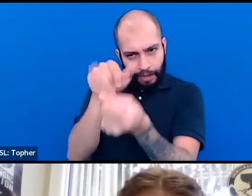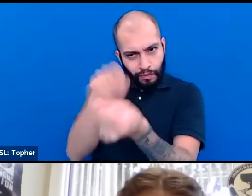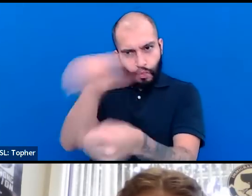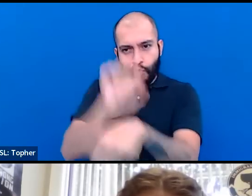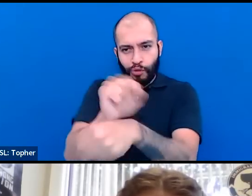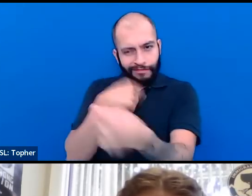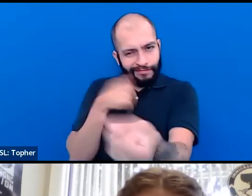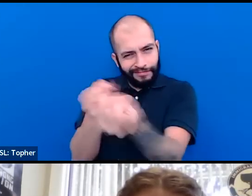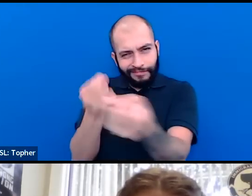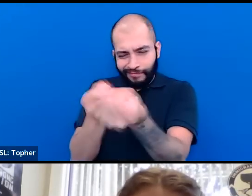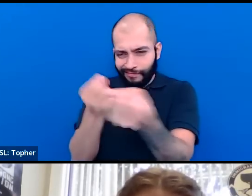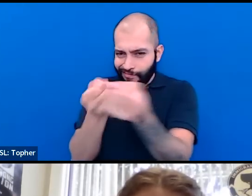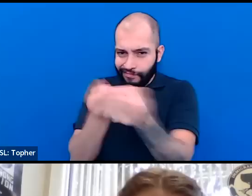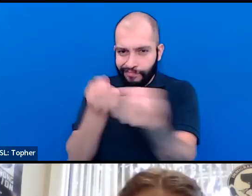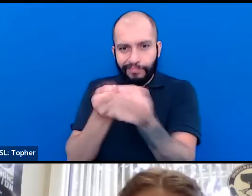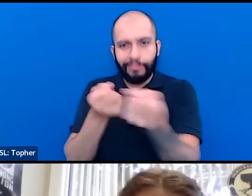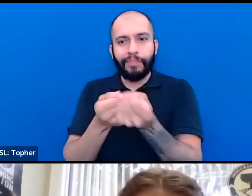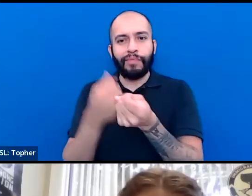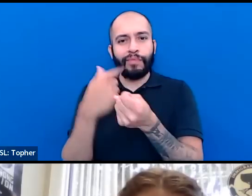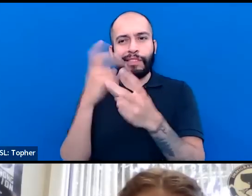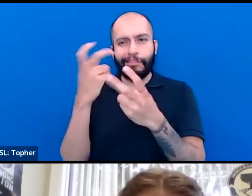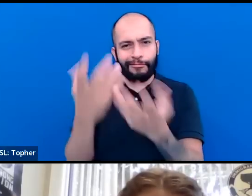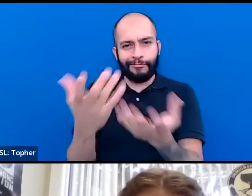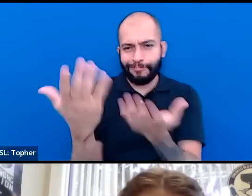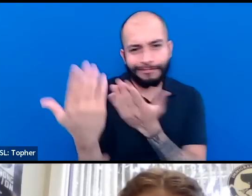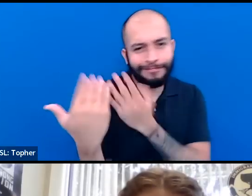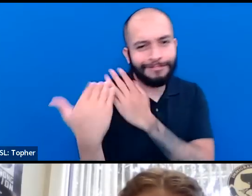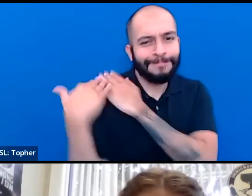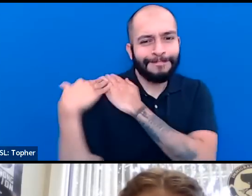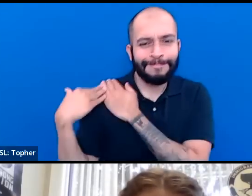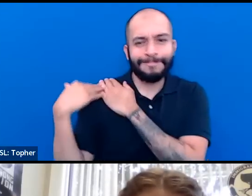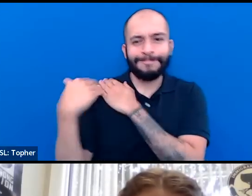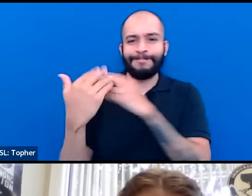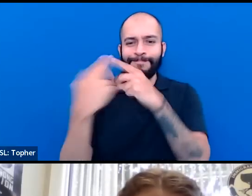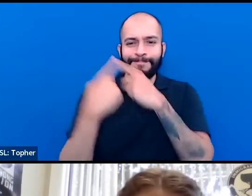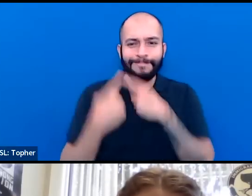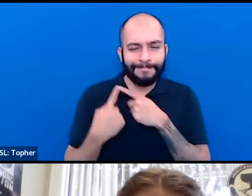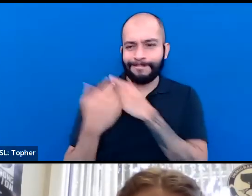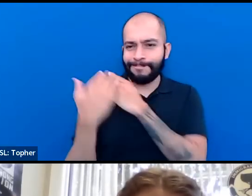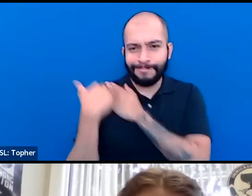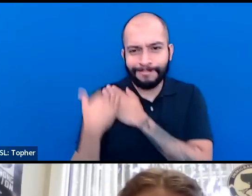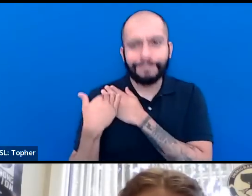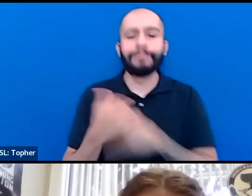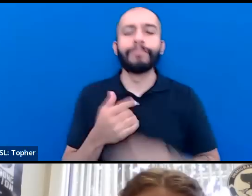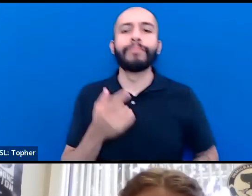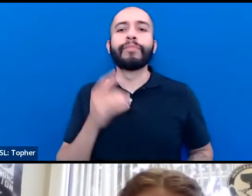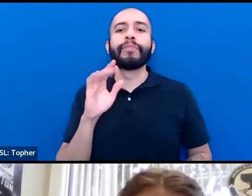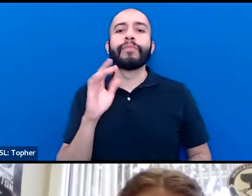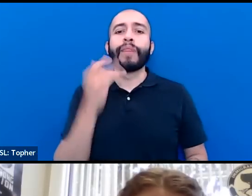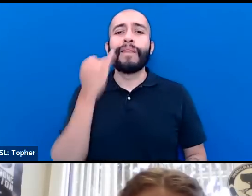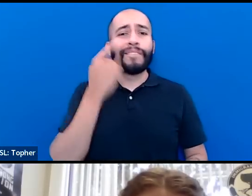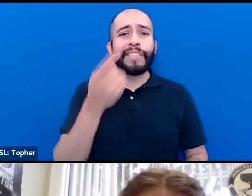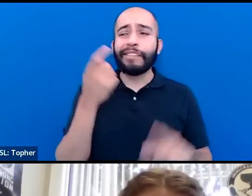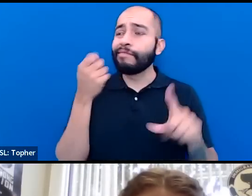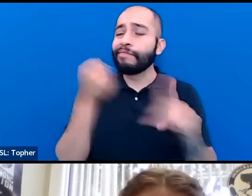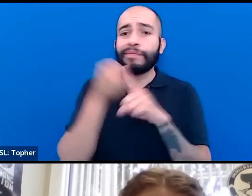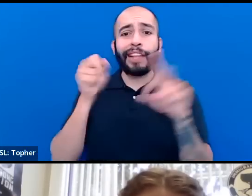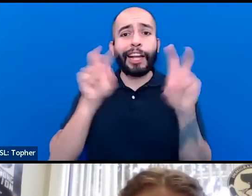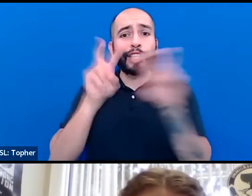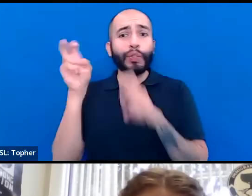going on at home. We're the ones that truly care about one another, because Amazon obviously